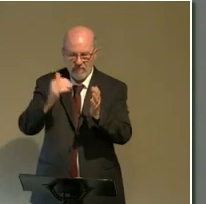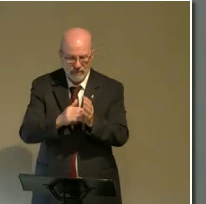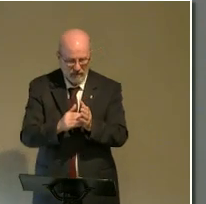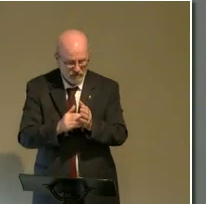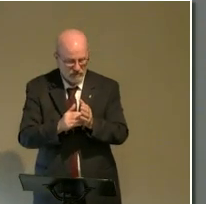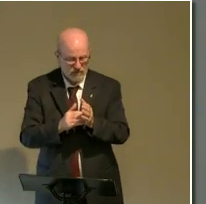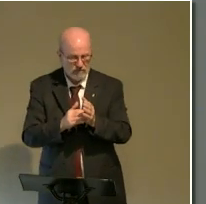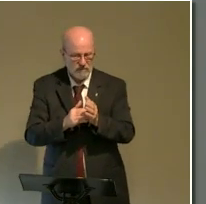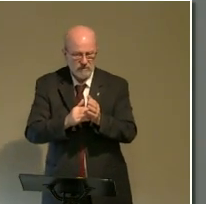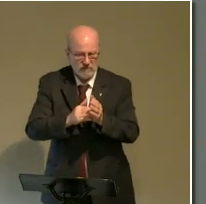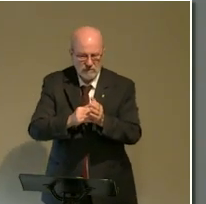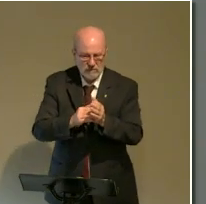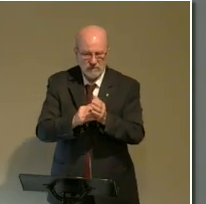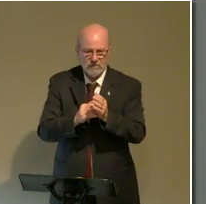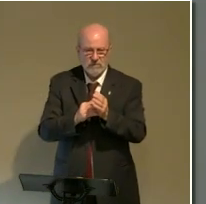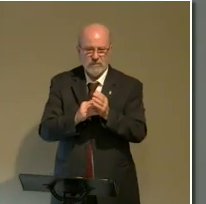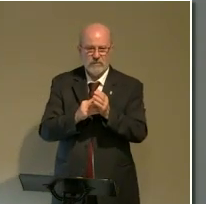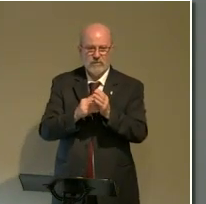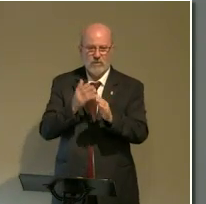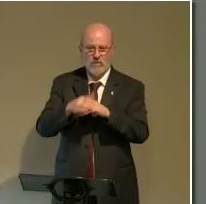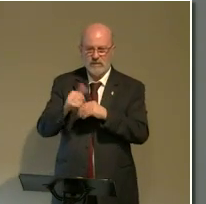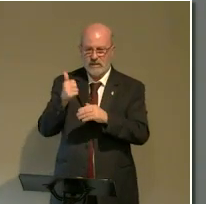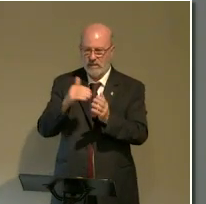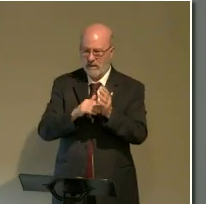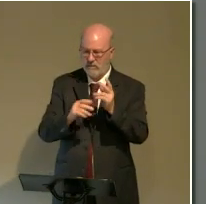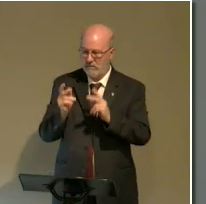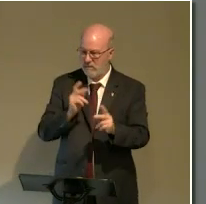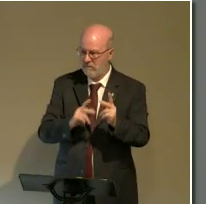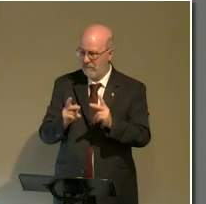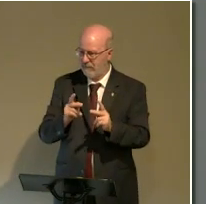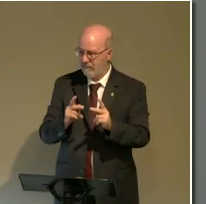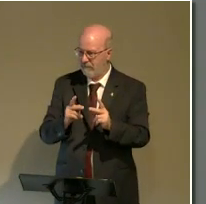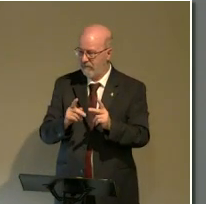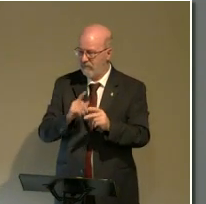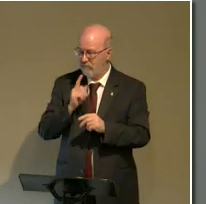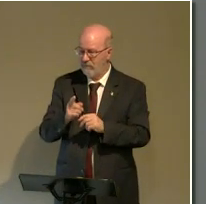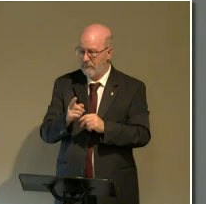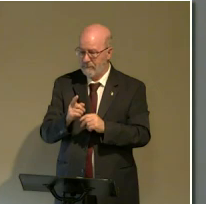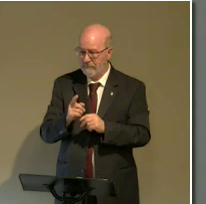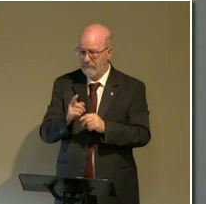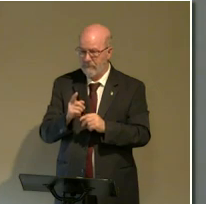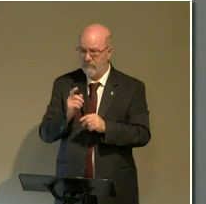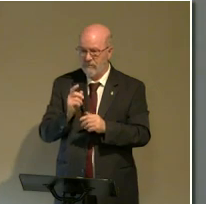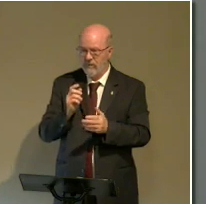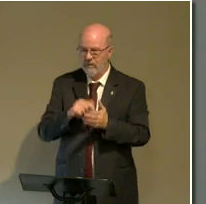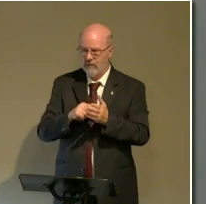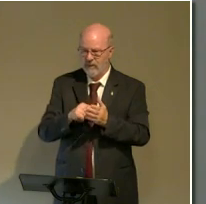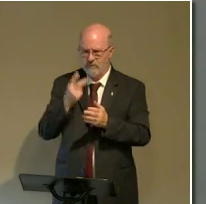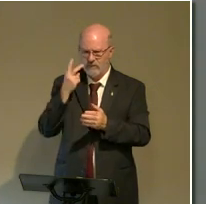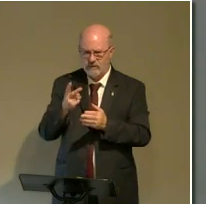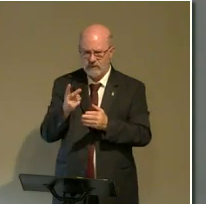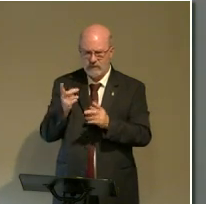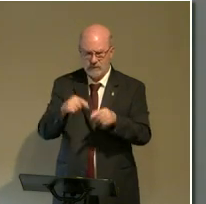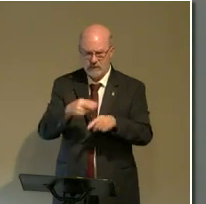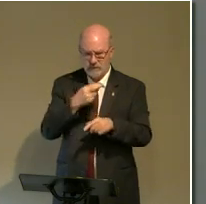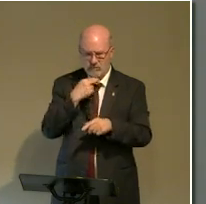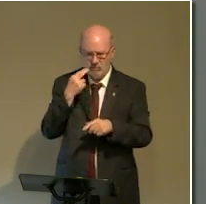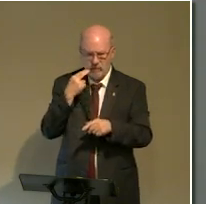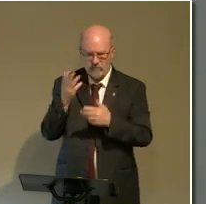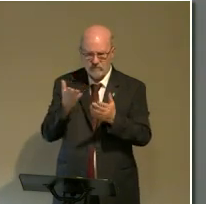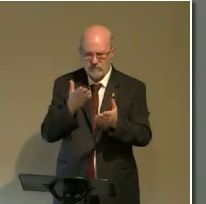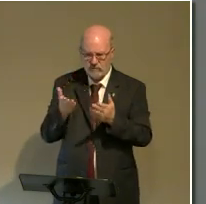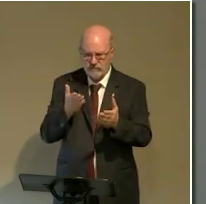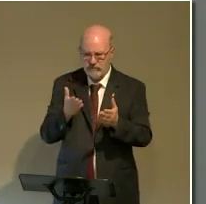thousands, probably over 10,000 people, for sure, that I've seen come to the restaurant and that I've